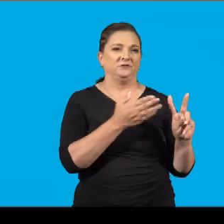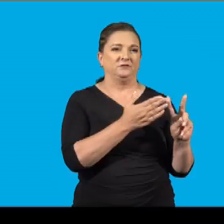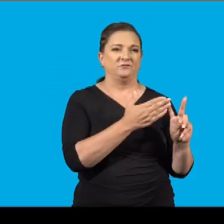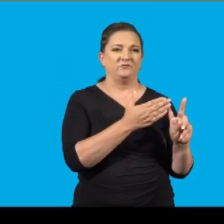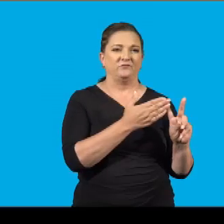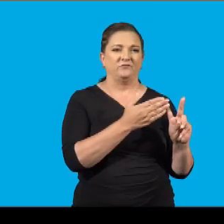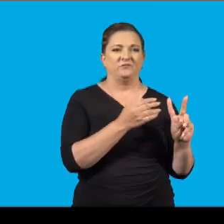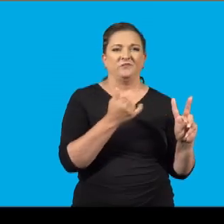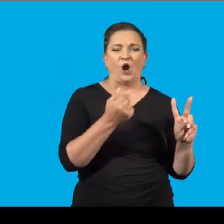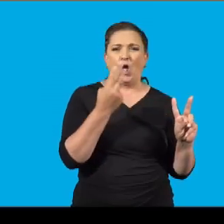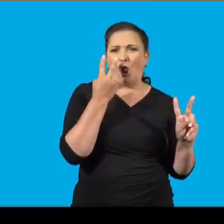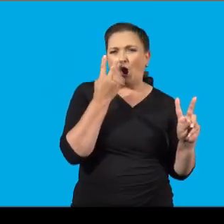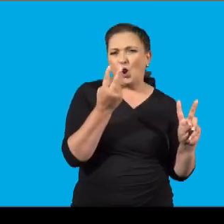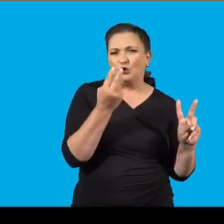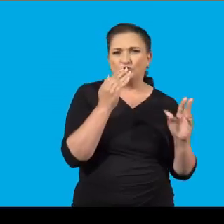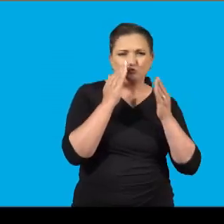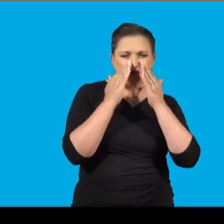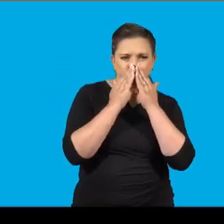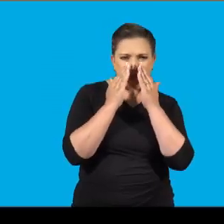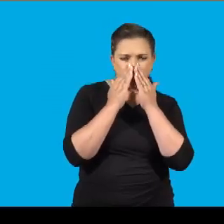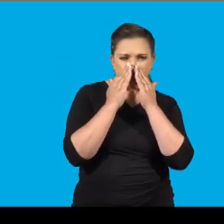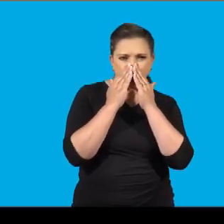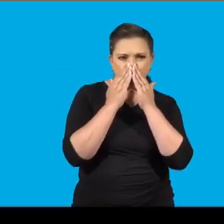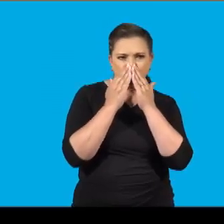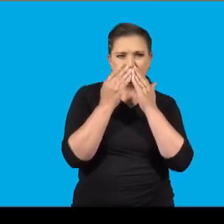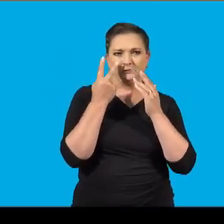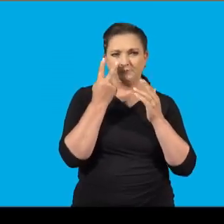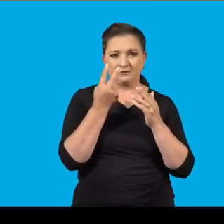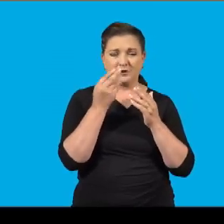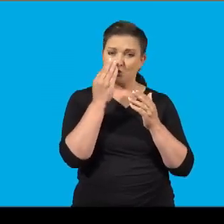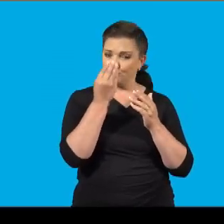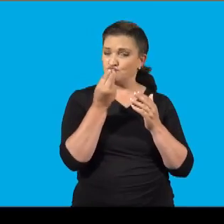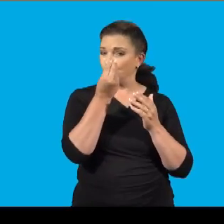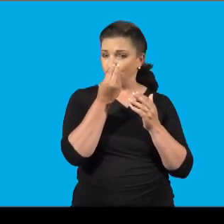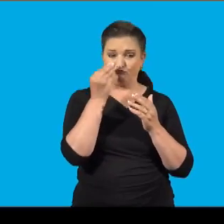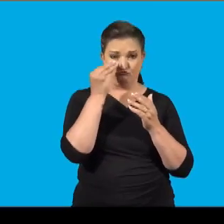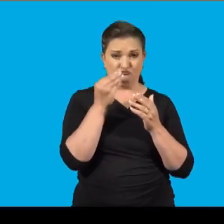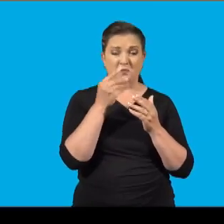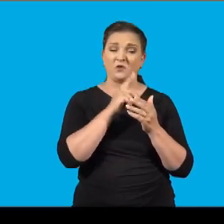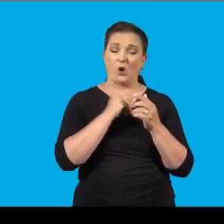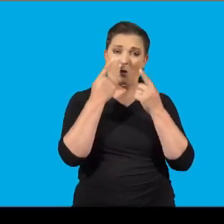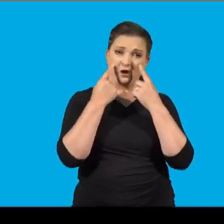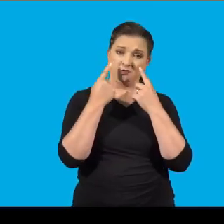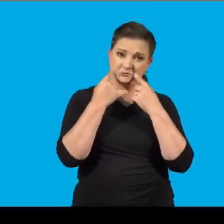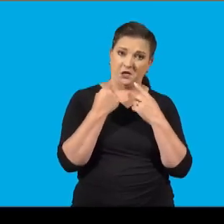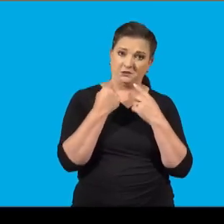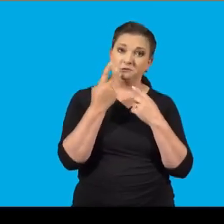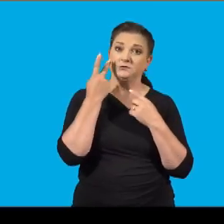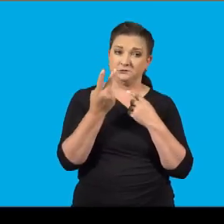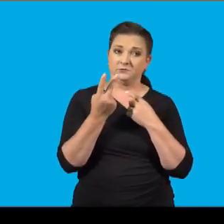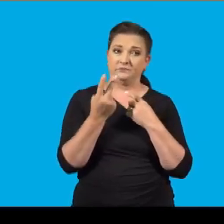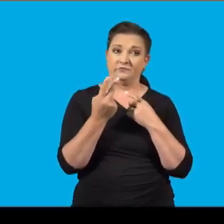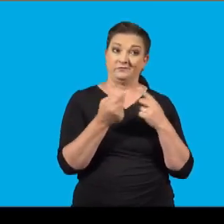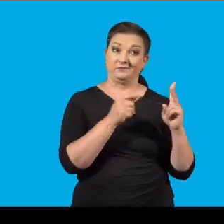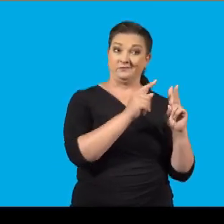There, she's holding what looks like a handkerchief, wiping her nose because she is crying.